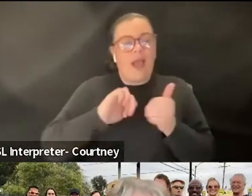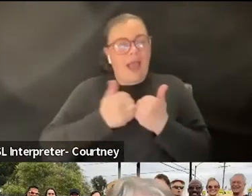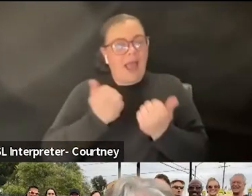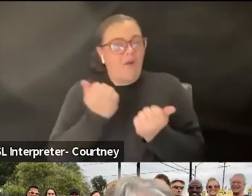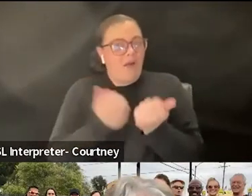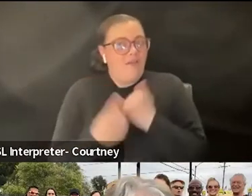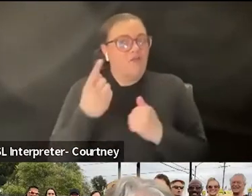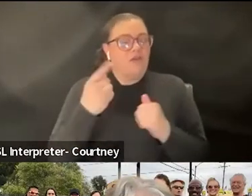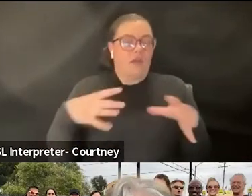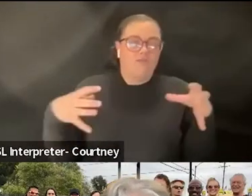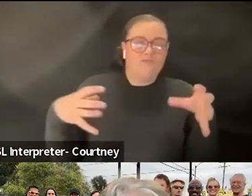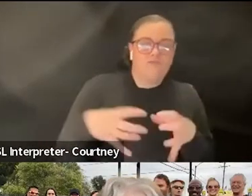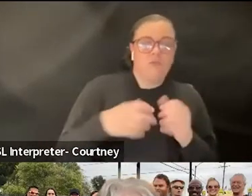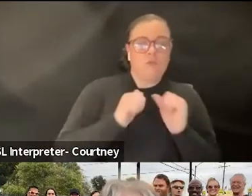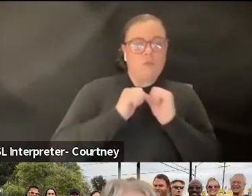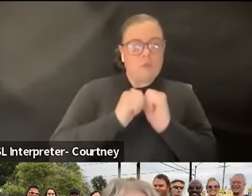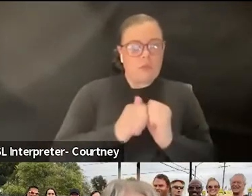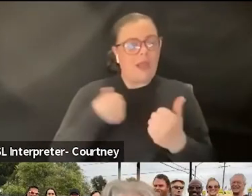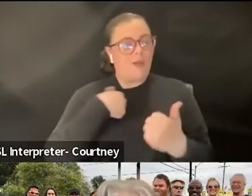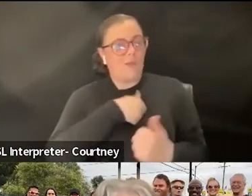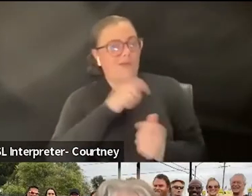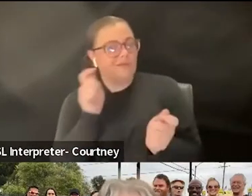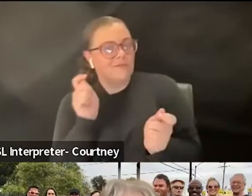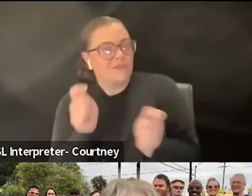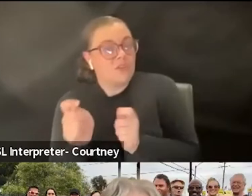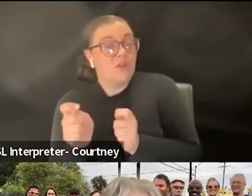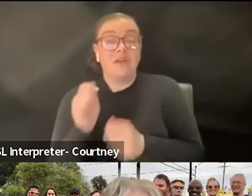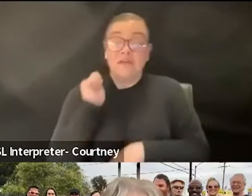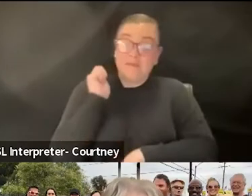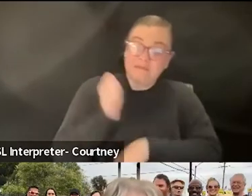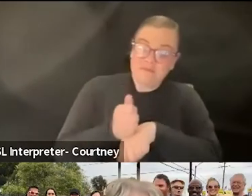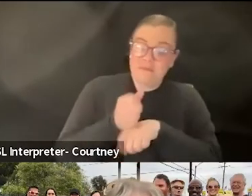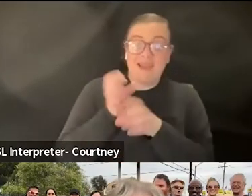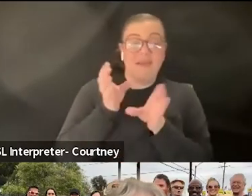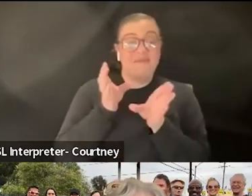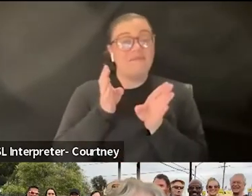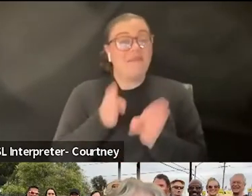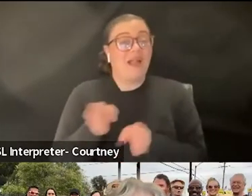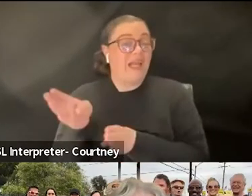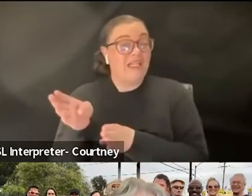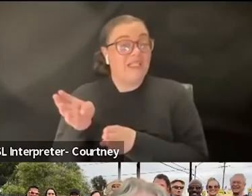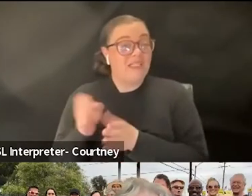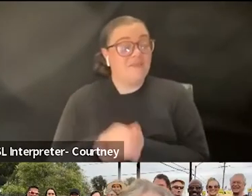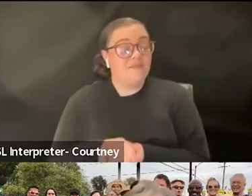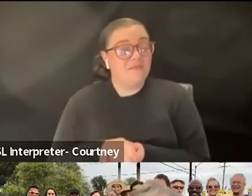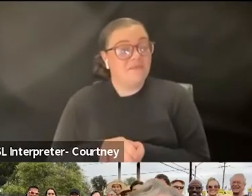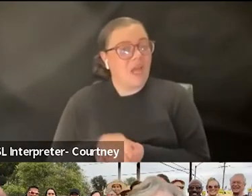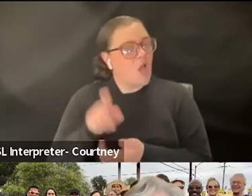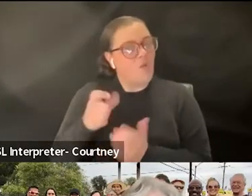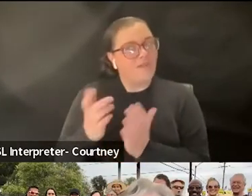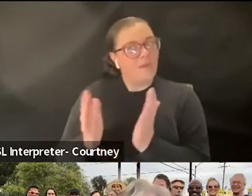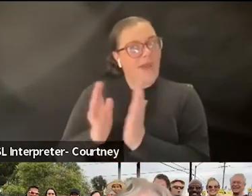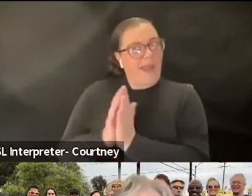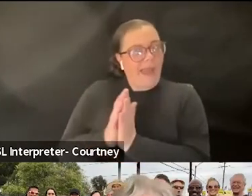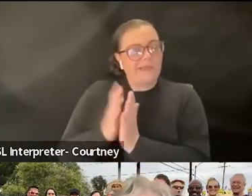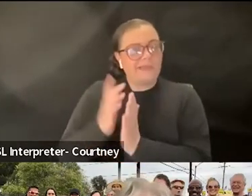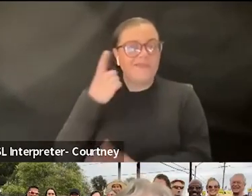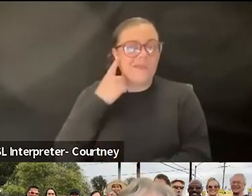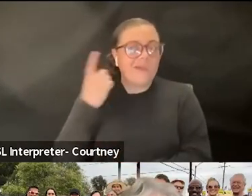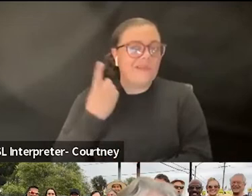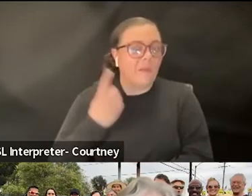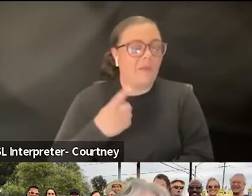different, how it can be done, and make a plan. Then ask something of every person. You can't just say, that, oh, good, you've got